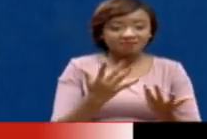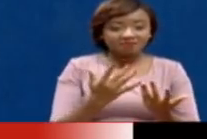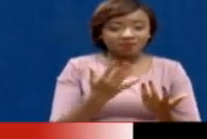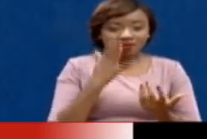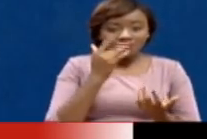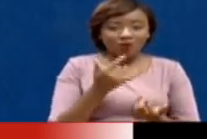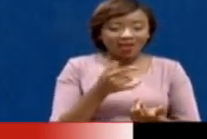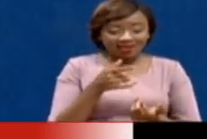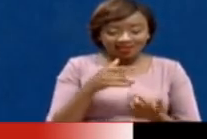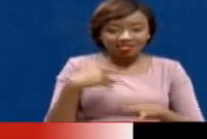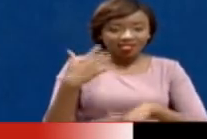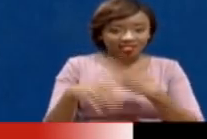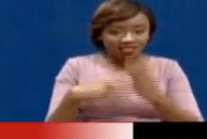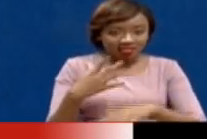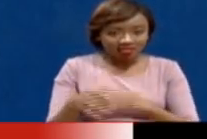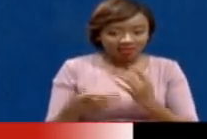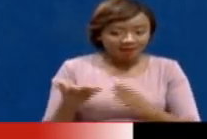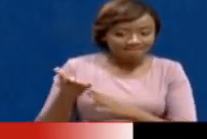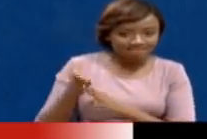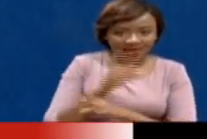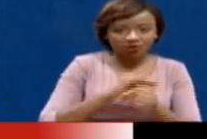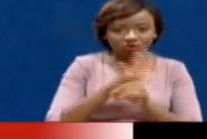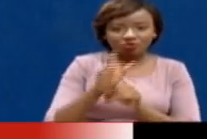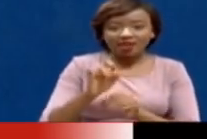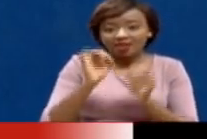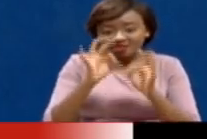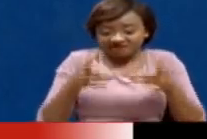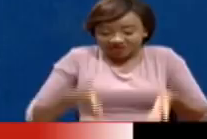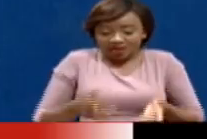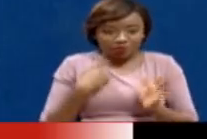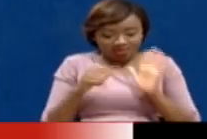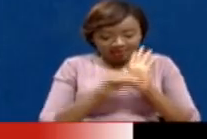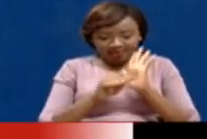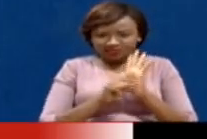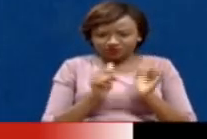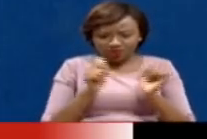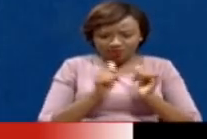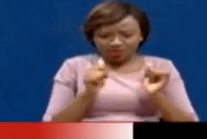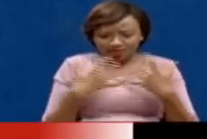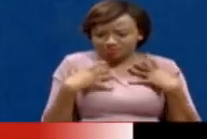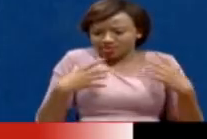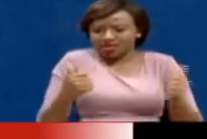virus recurs after some time. How do you take tests across the country?